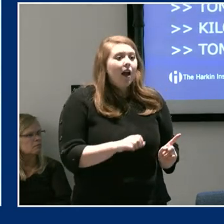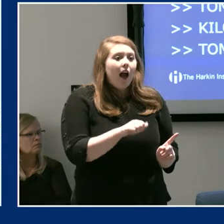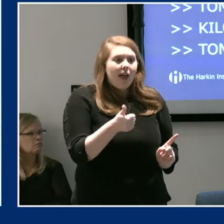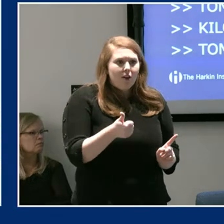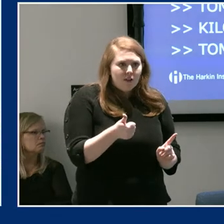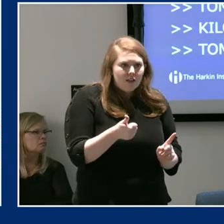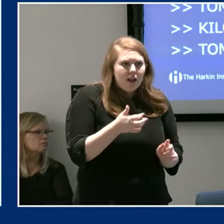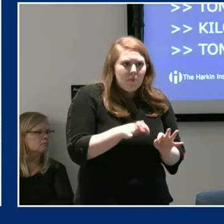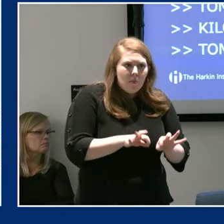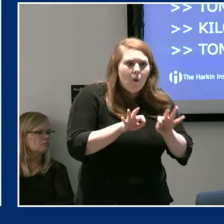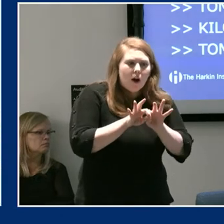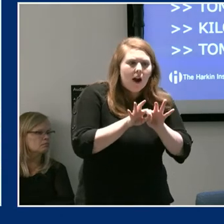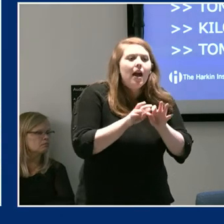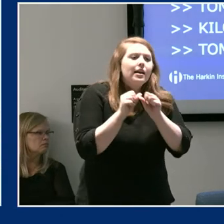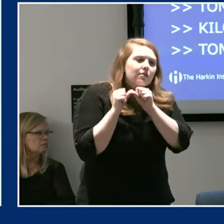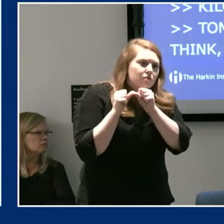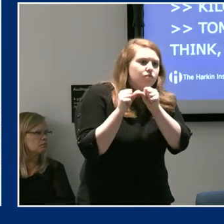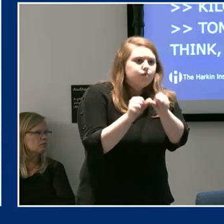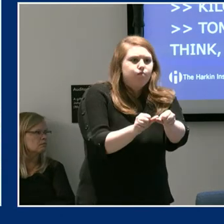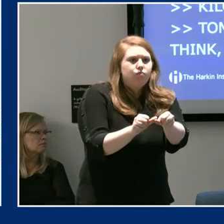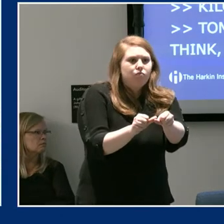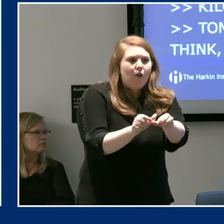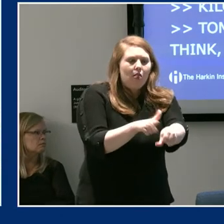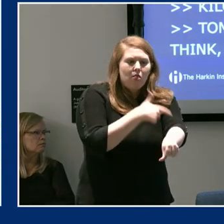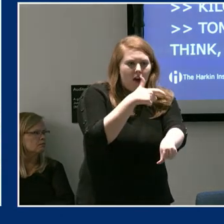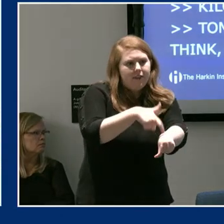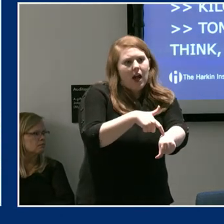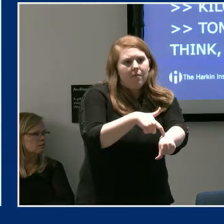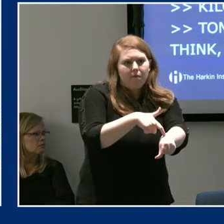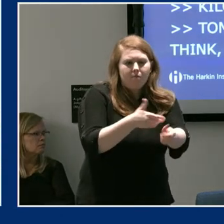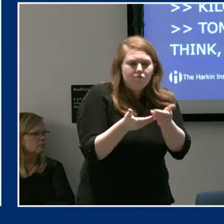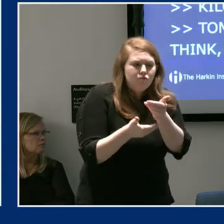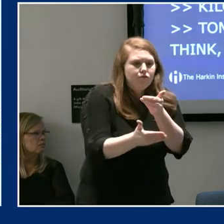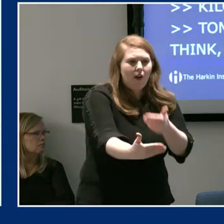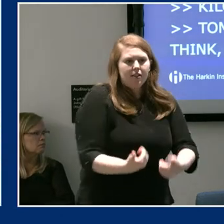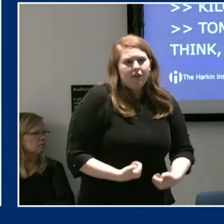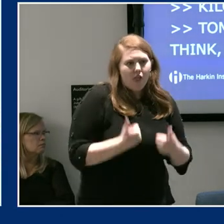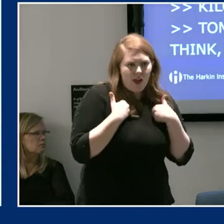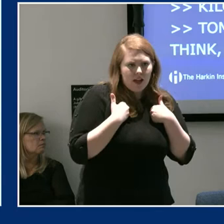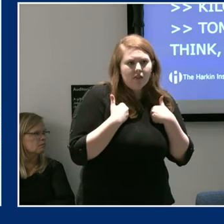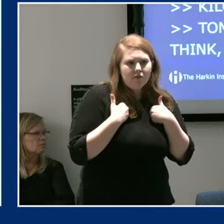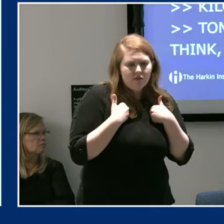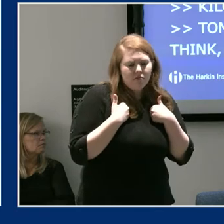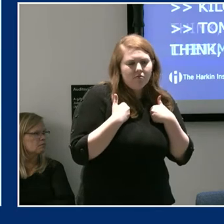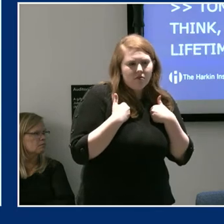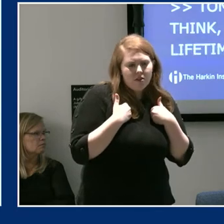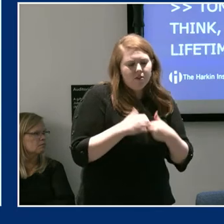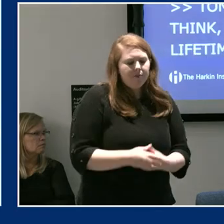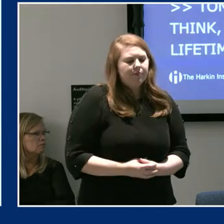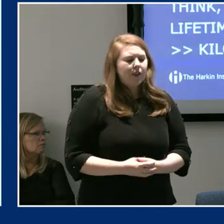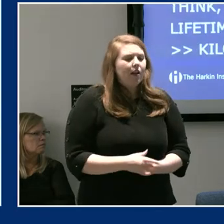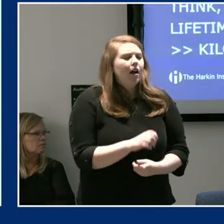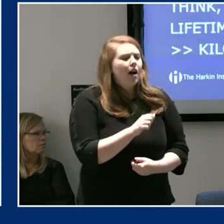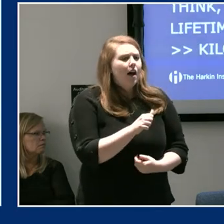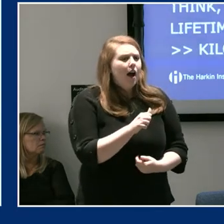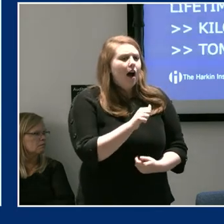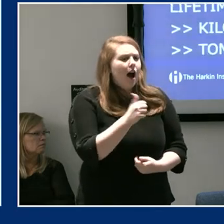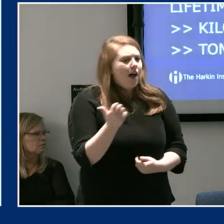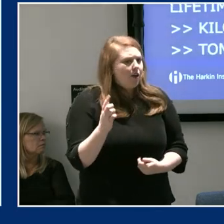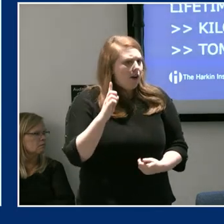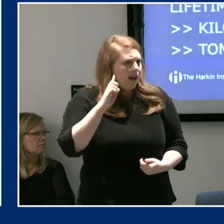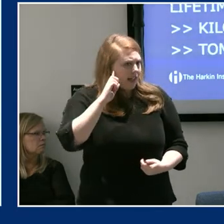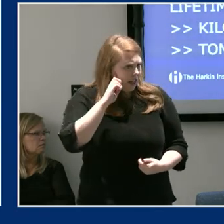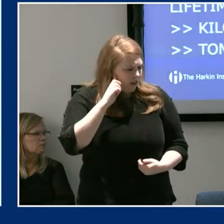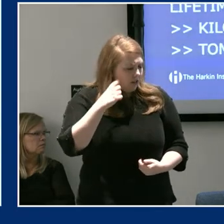a lifetime. It's a lifetime stream of income. That's right. The other thing, though, that I hear a lot, I heard when I was